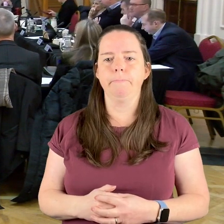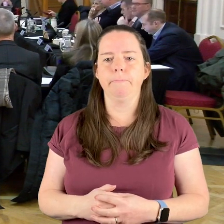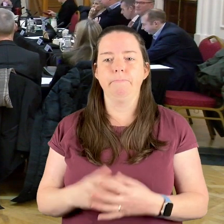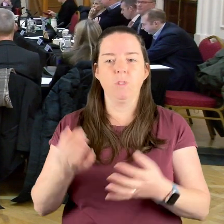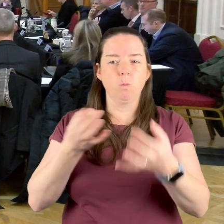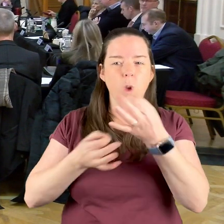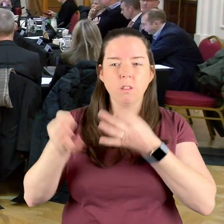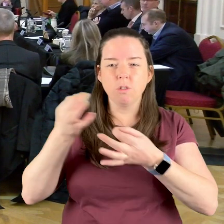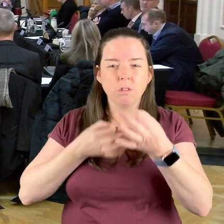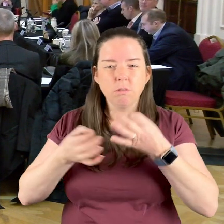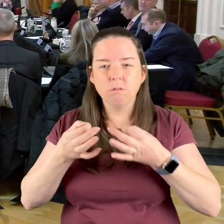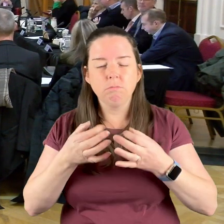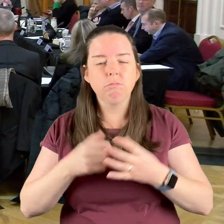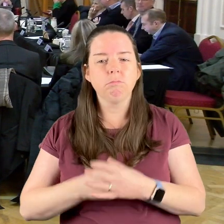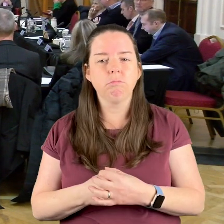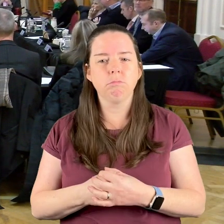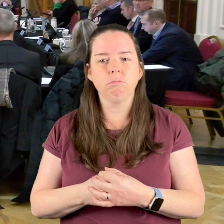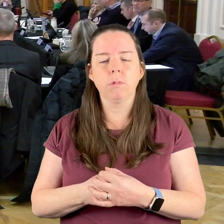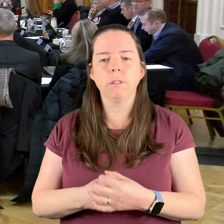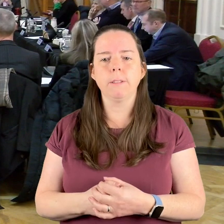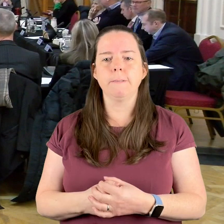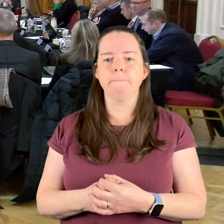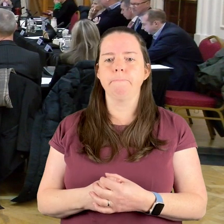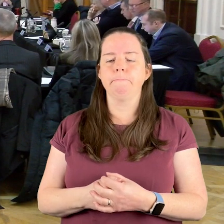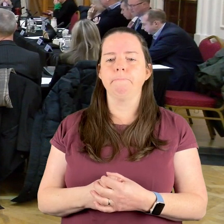Thank you. Any further questions?